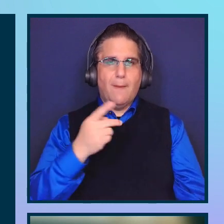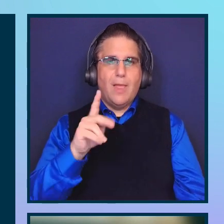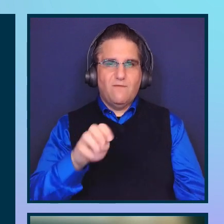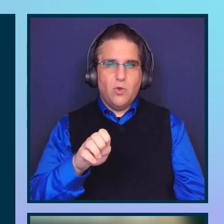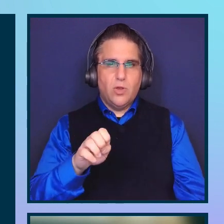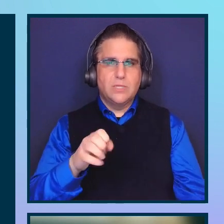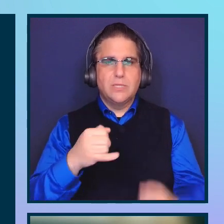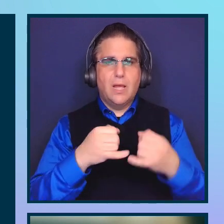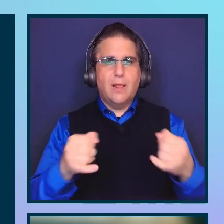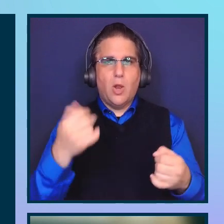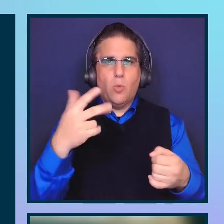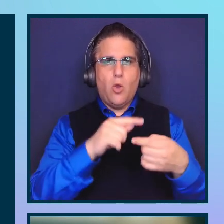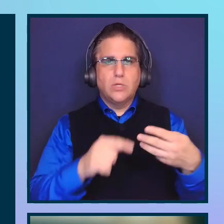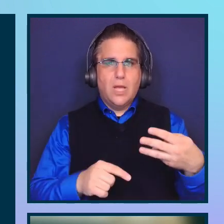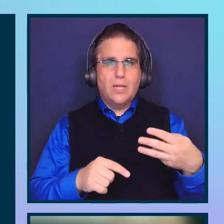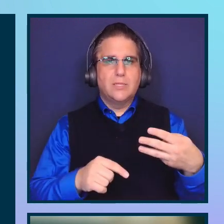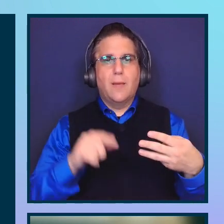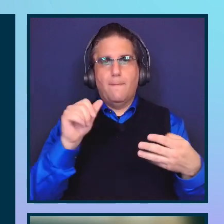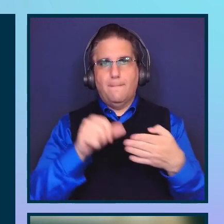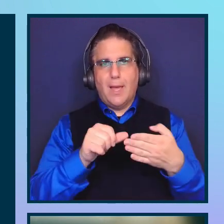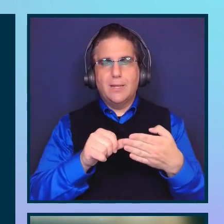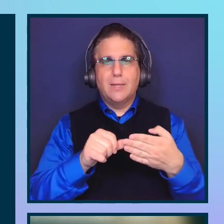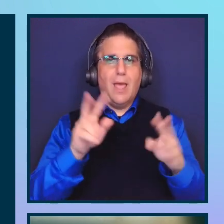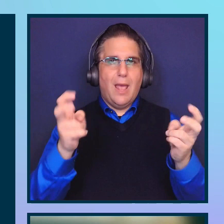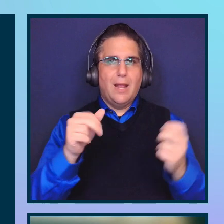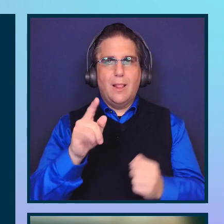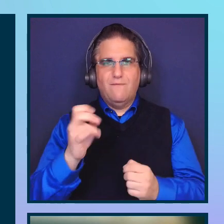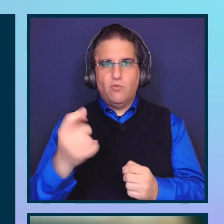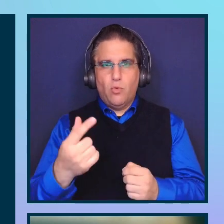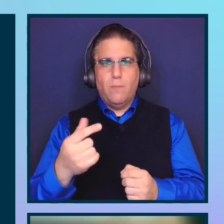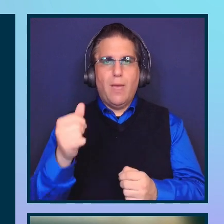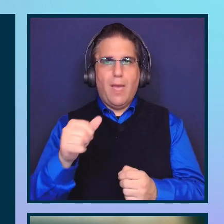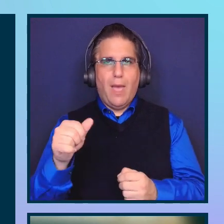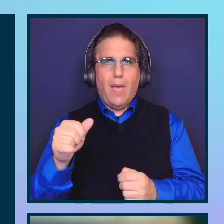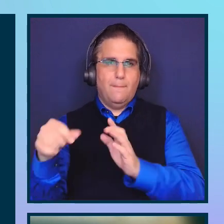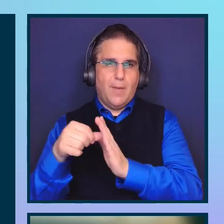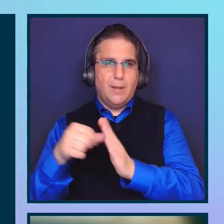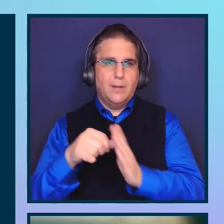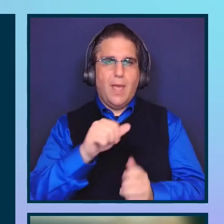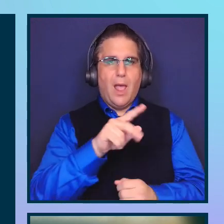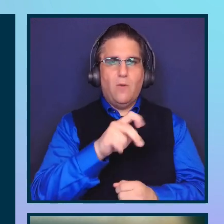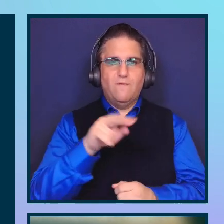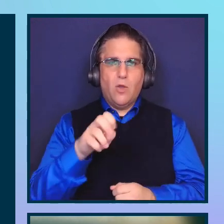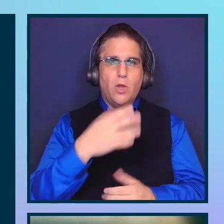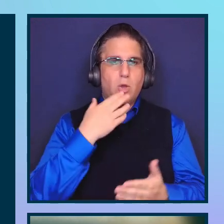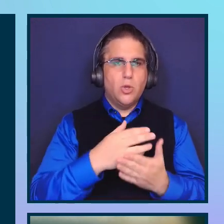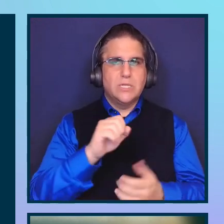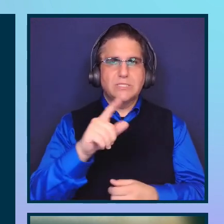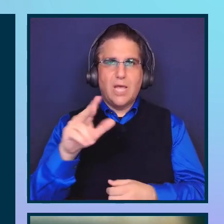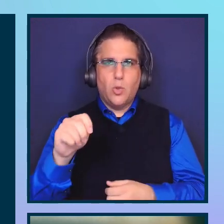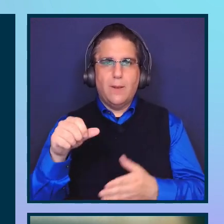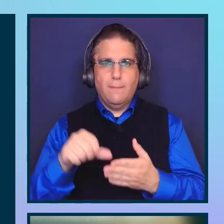Line, 3 horizontal, decrease, button, heading, living room. Add, button. Aloe vera, good. Succulent, button.